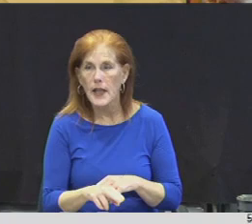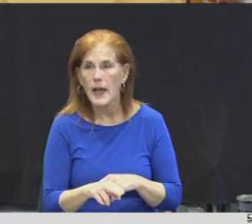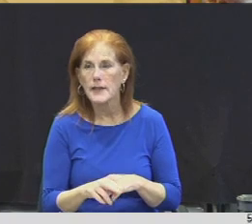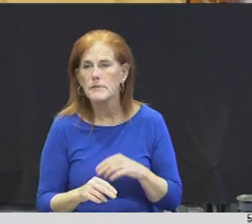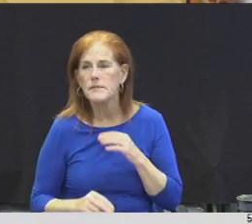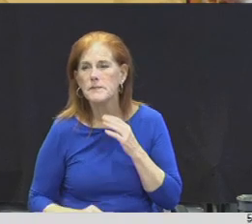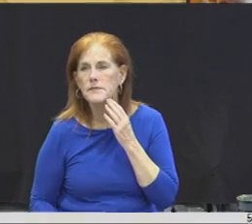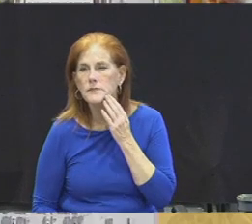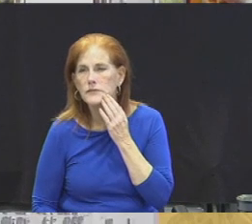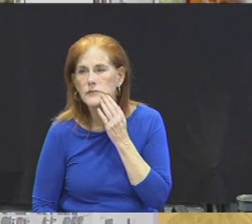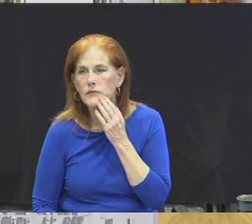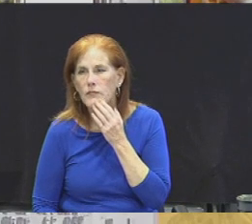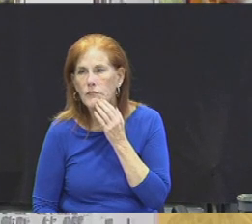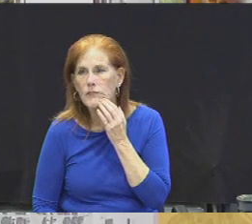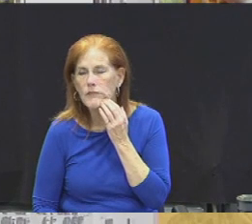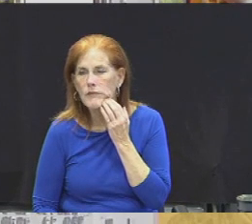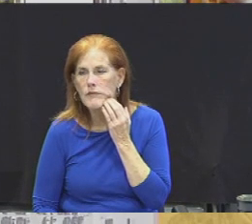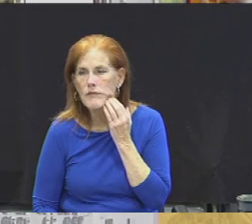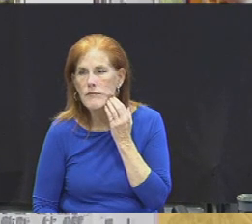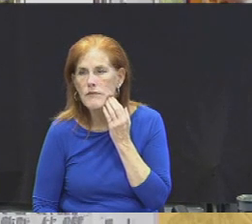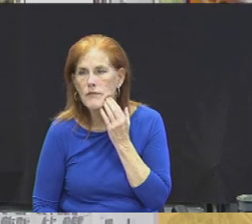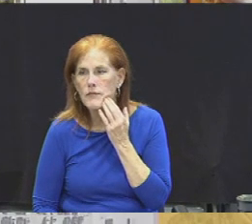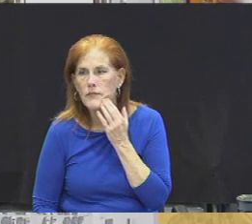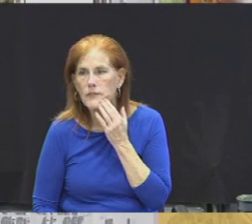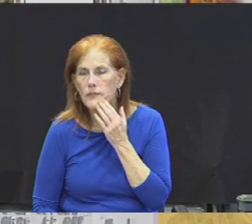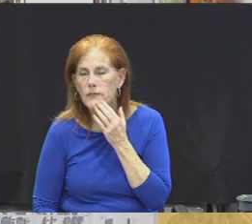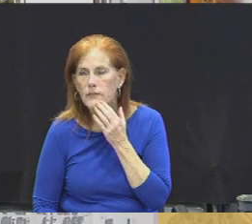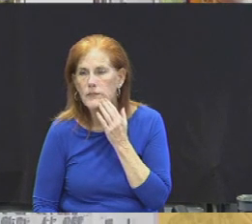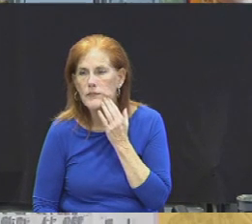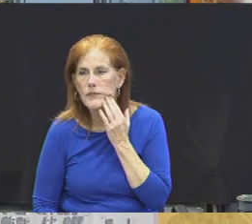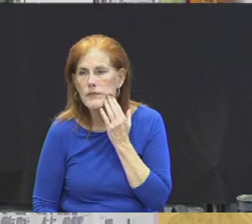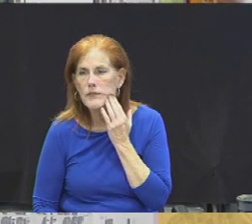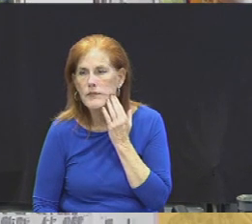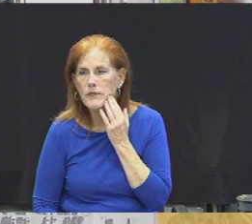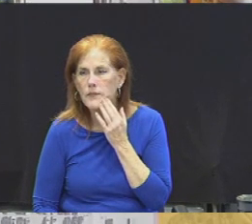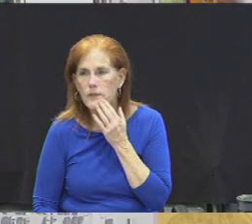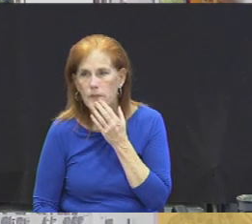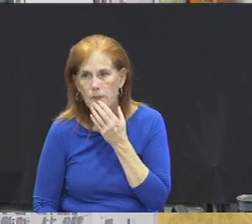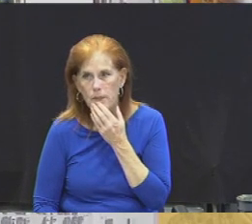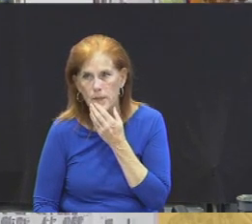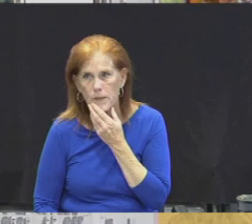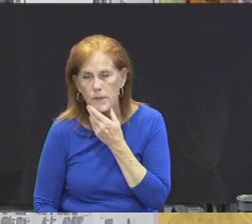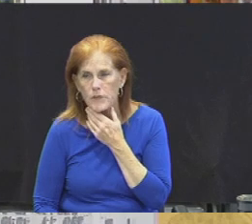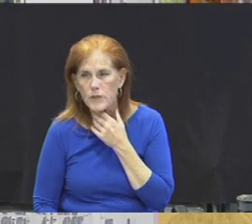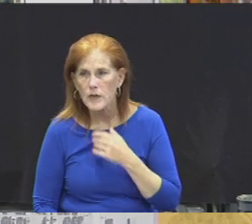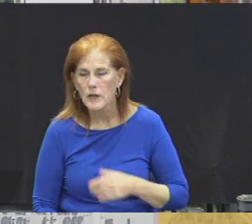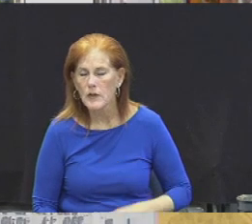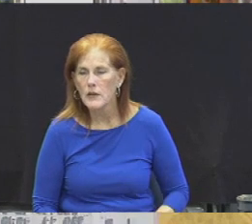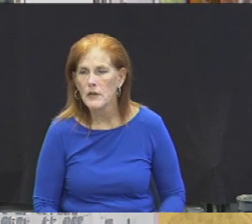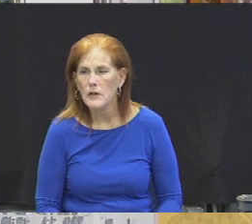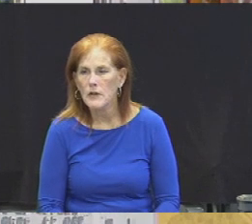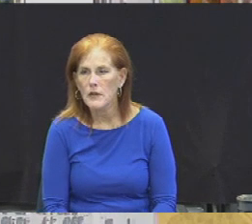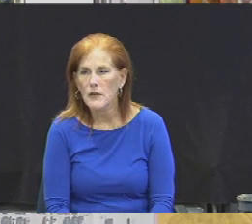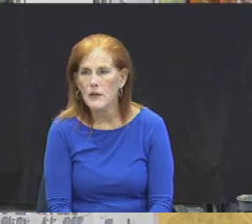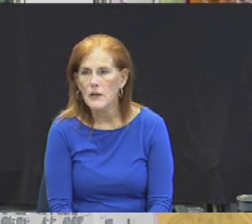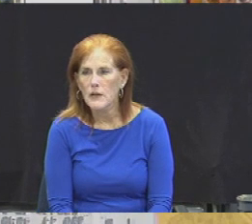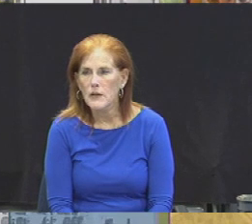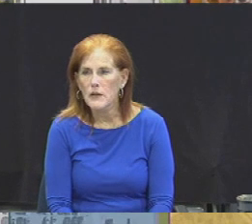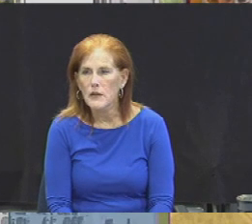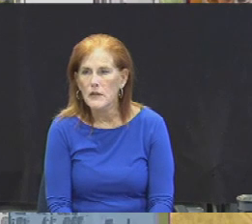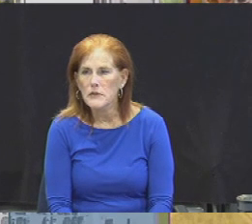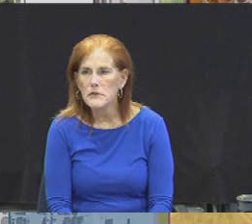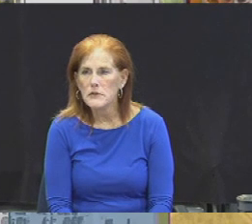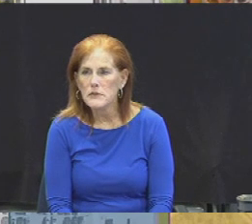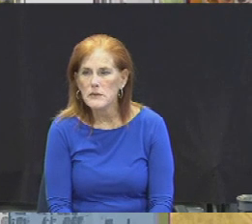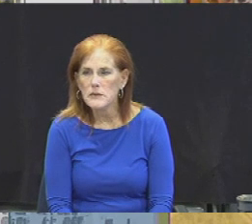pretty scaled out, but let me see what I can do to kind of help you understand. Whoops. So,